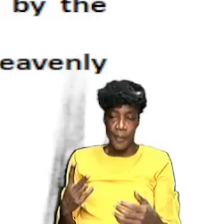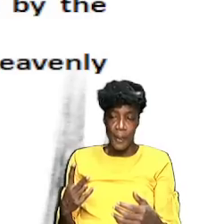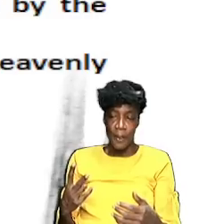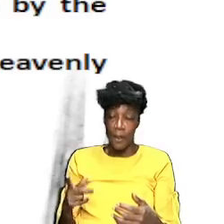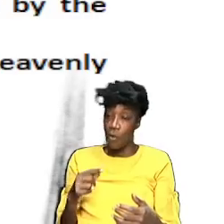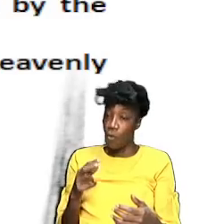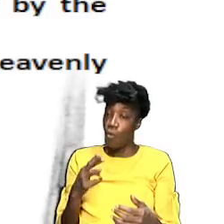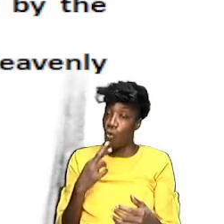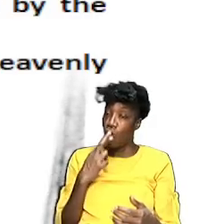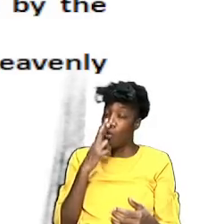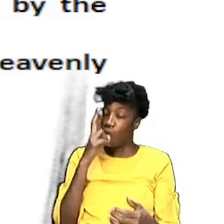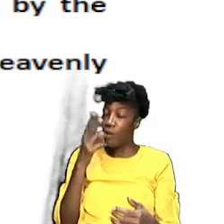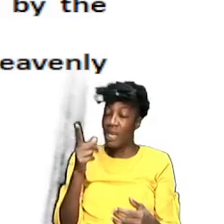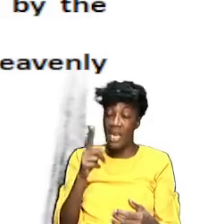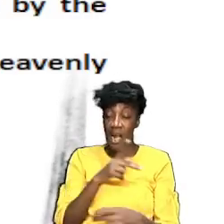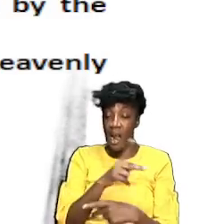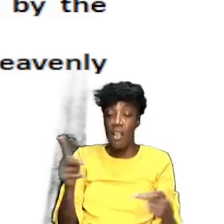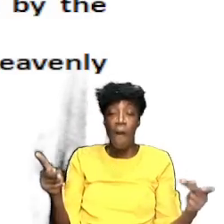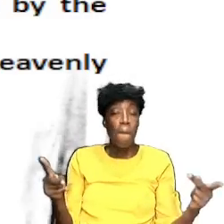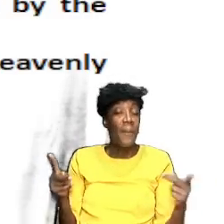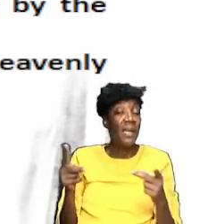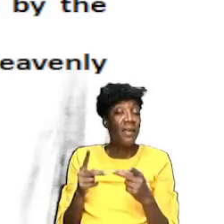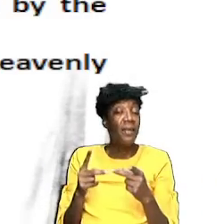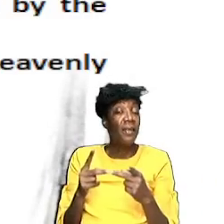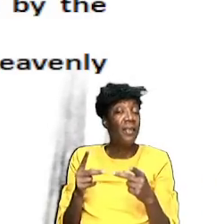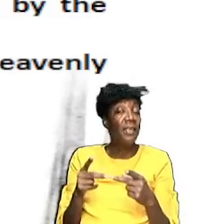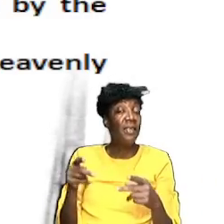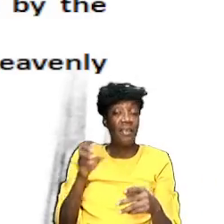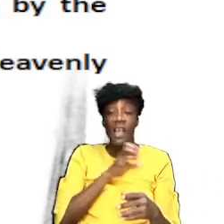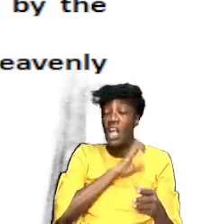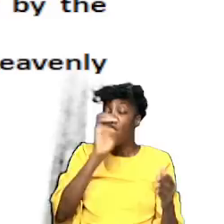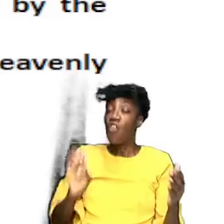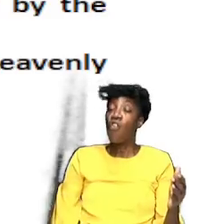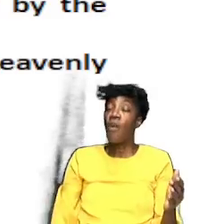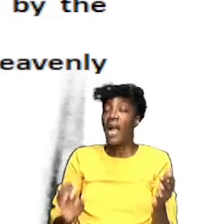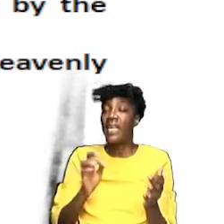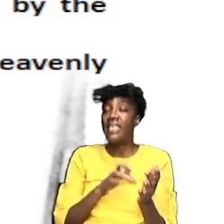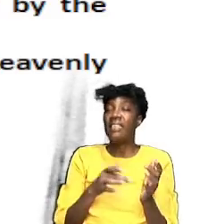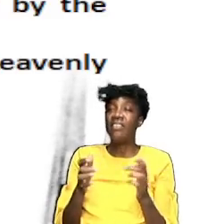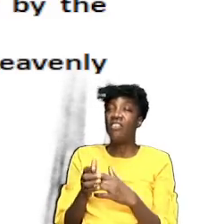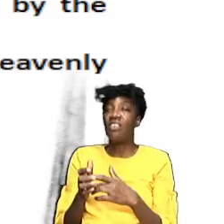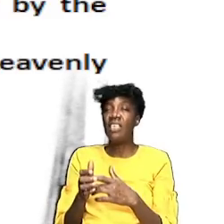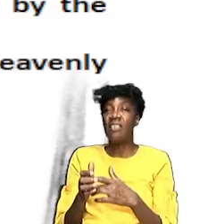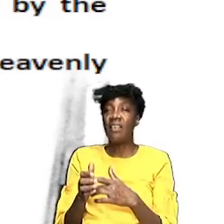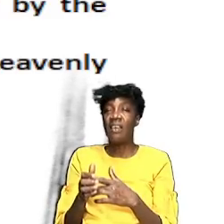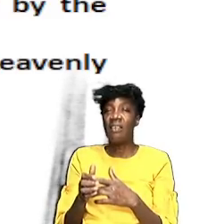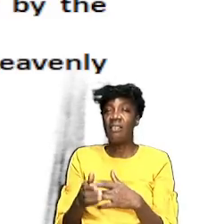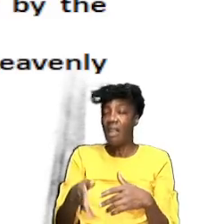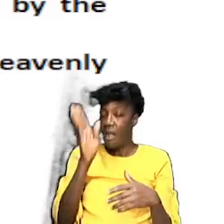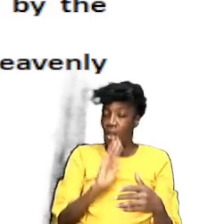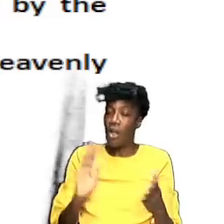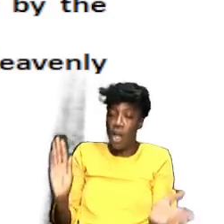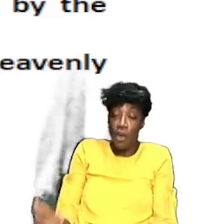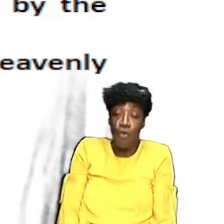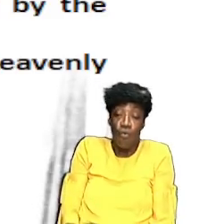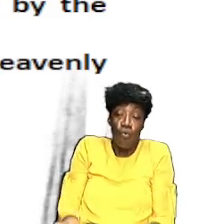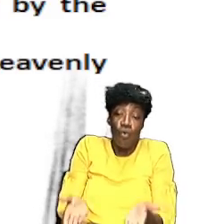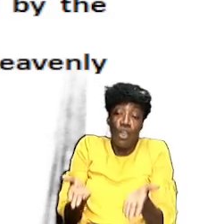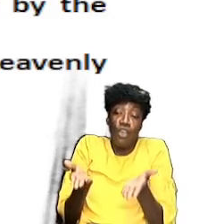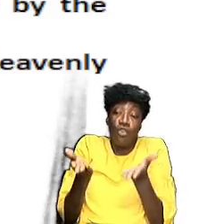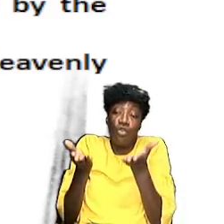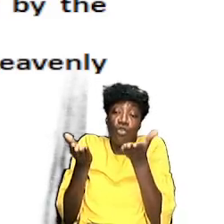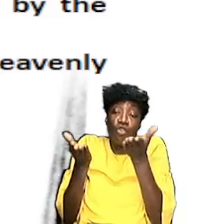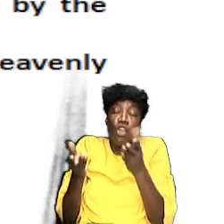we really are, our position, praise God, in Christ Jesus. Last it says, God raises us up and seat us with Him